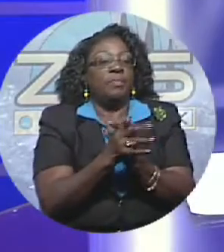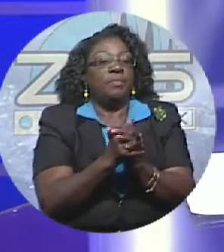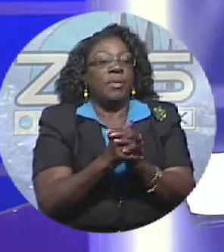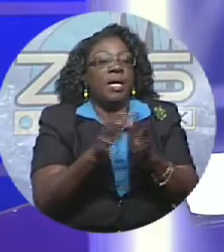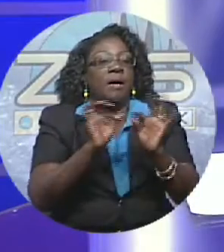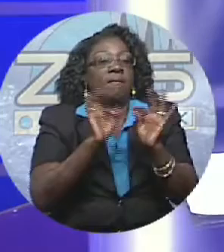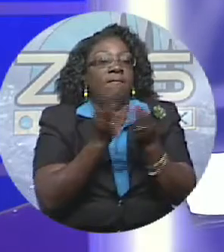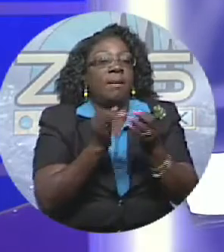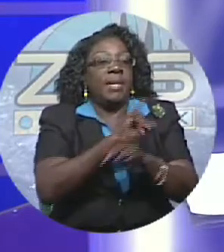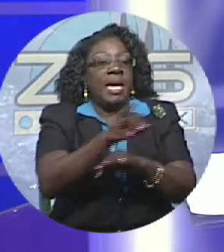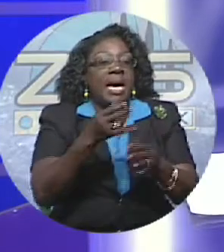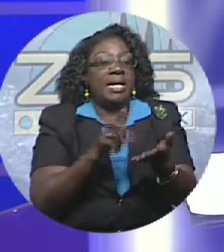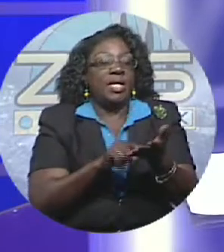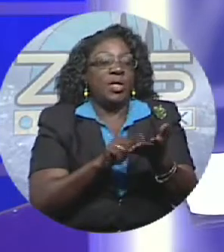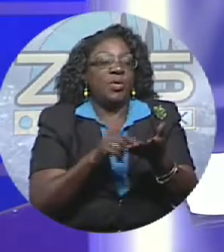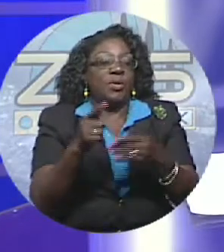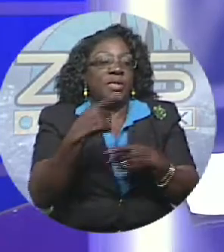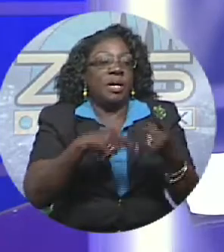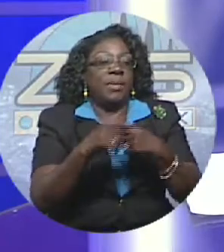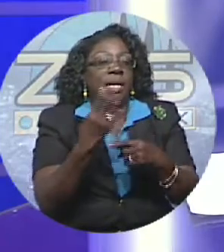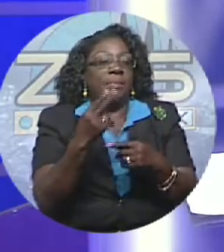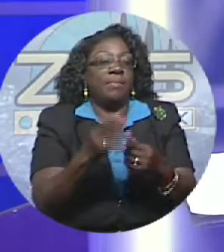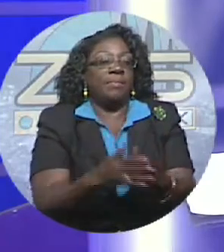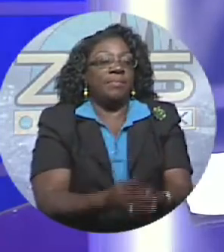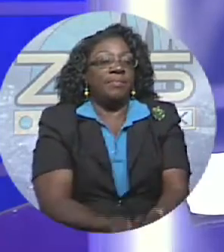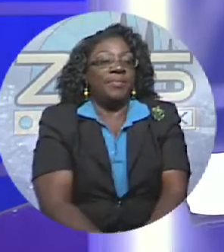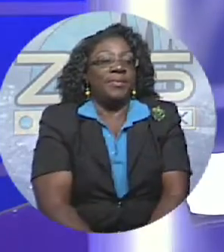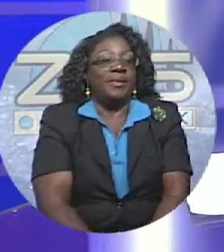Island News is next. You're watching The Bahamas Tonight.